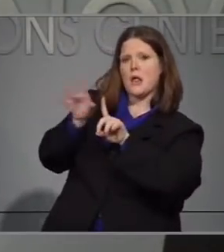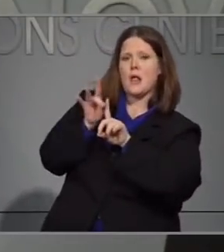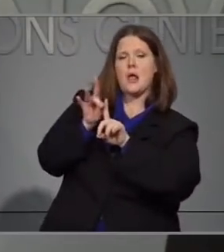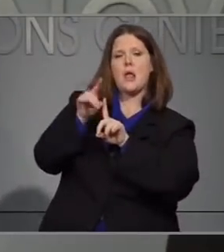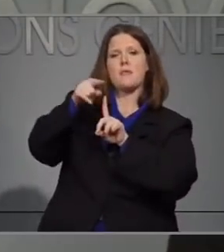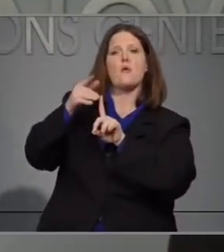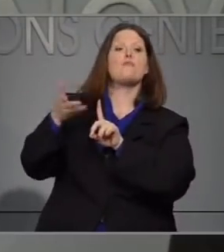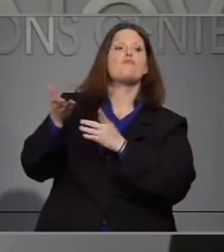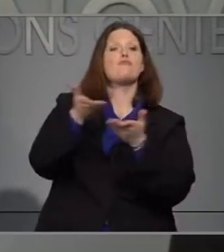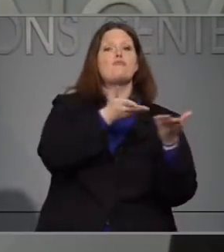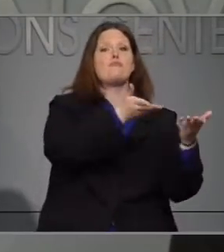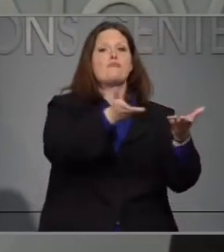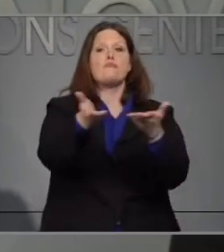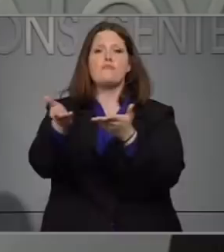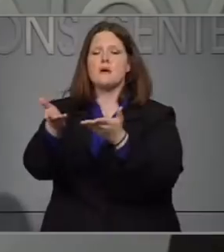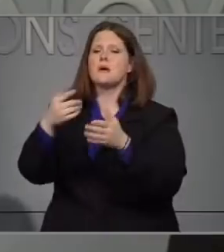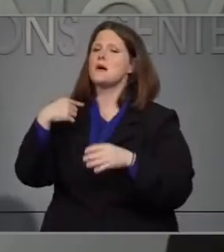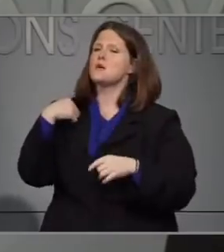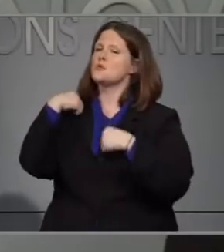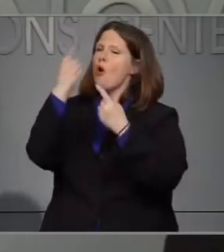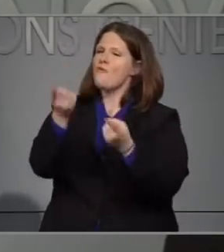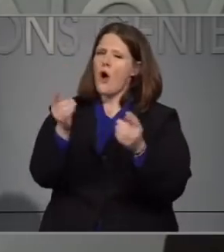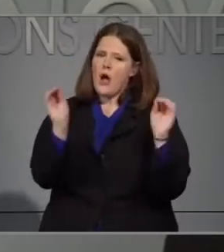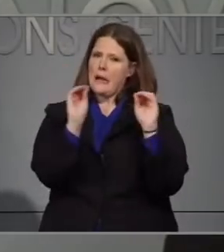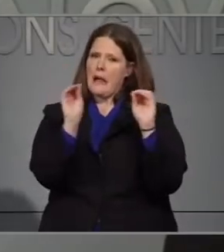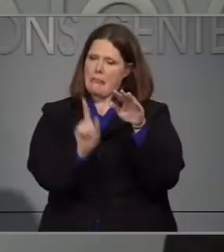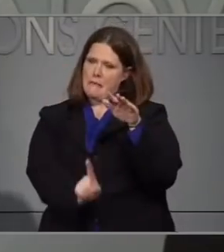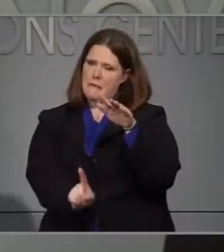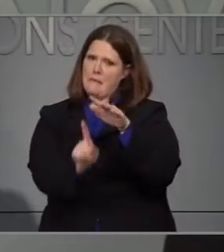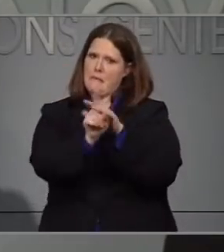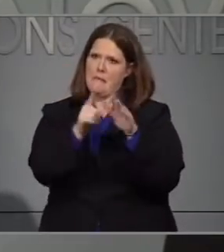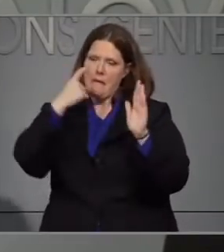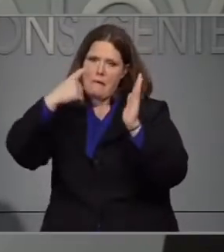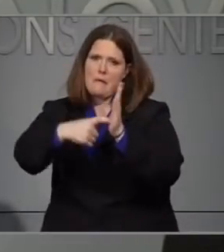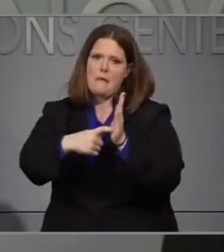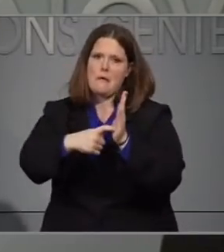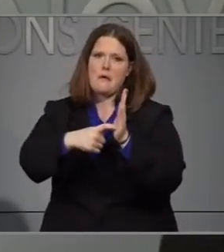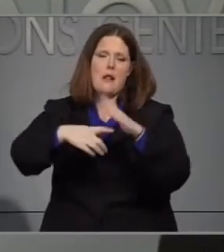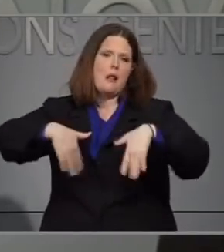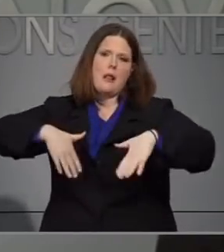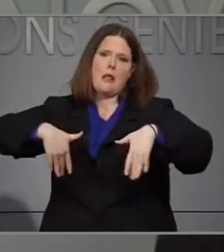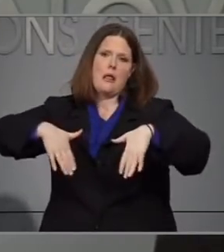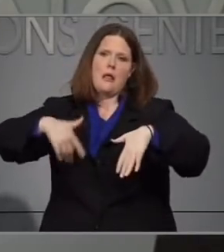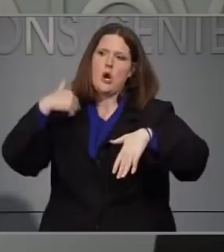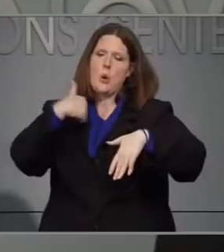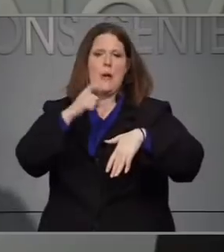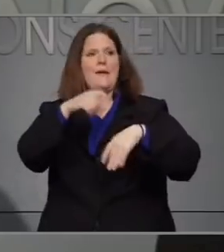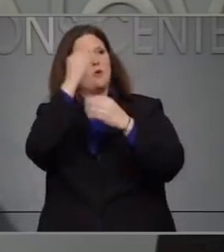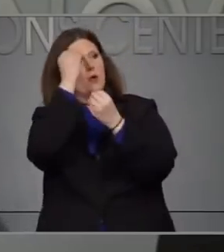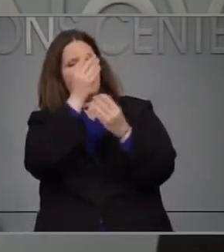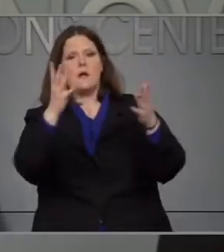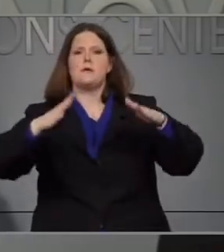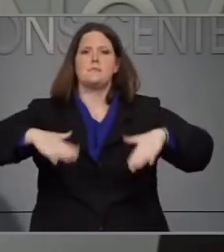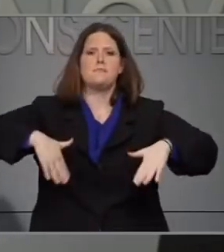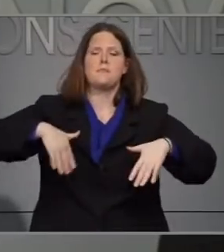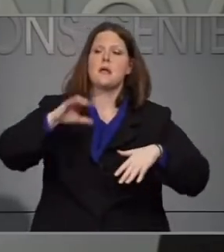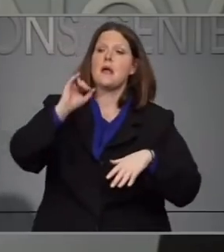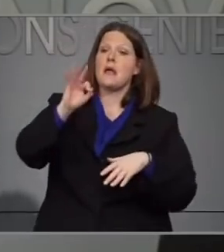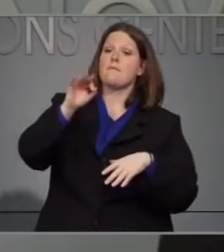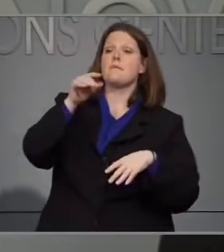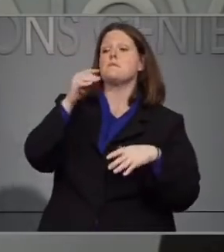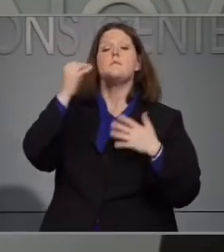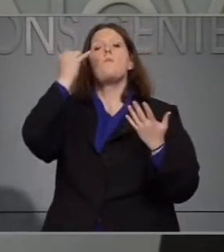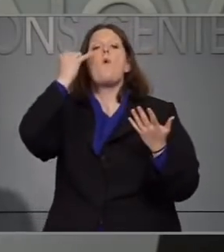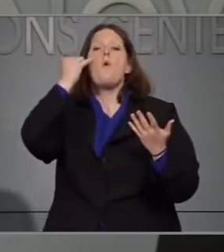seen anything pop to the surface where we felt like we needed to report to a broader group to say, hey, if you were at this particular